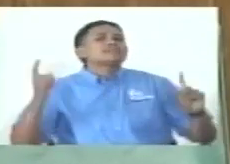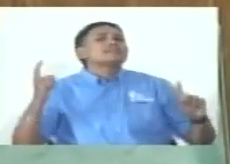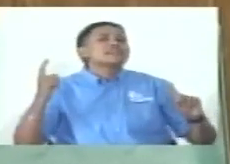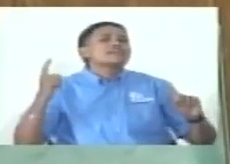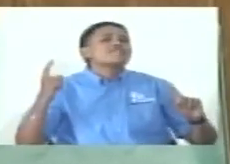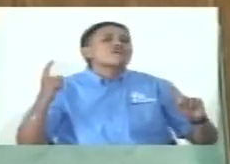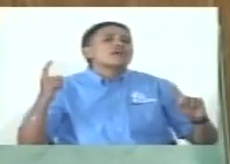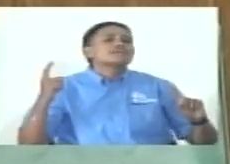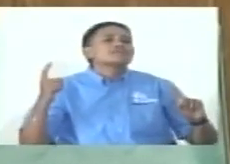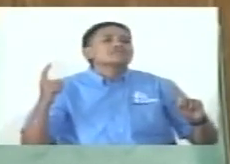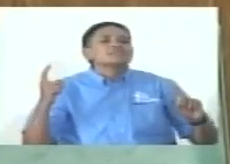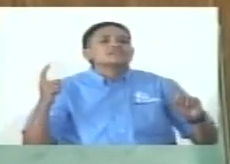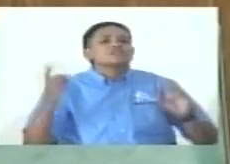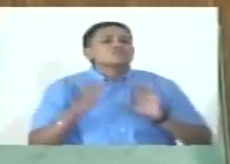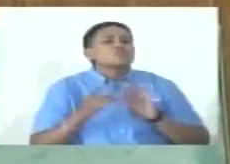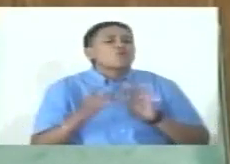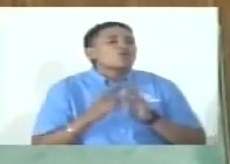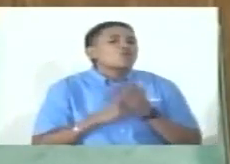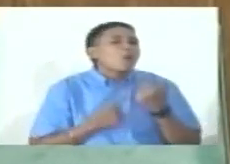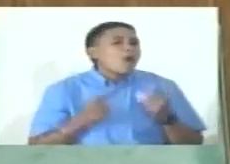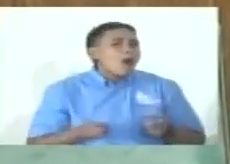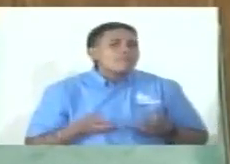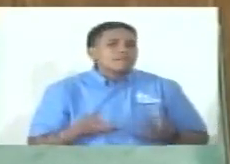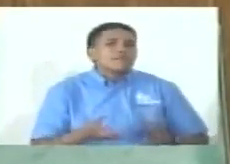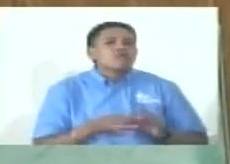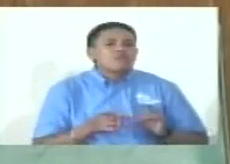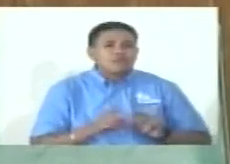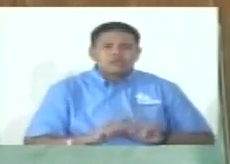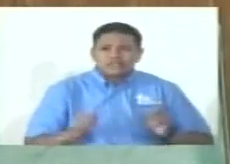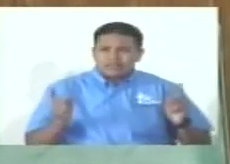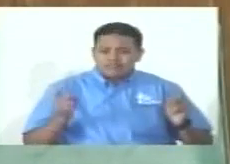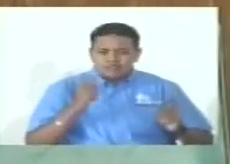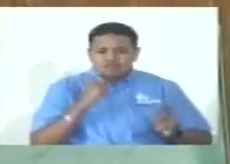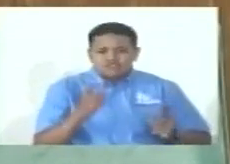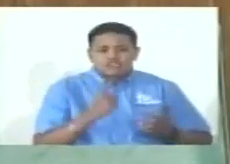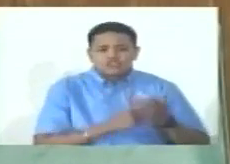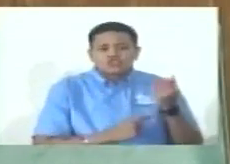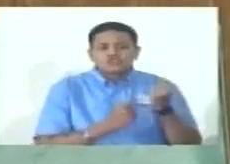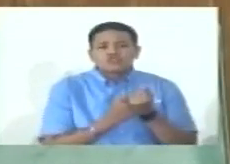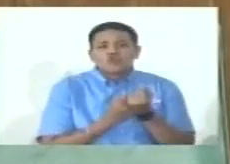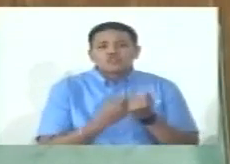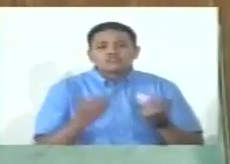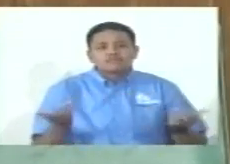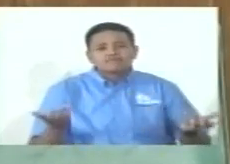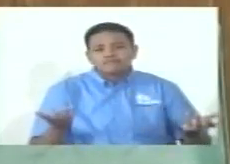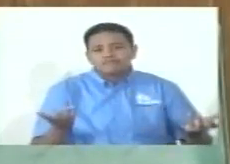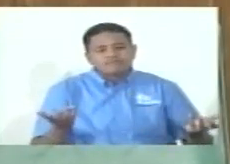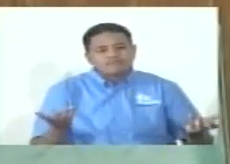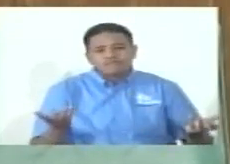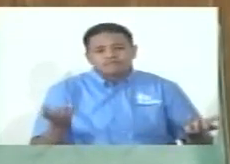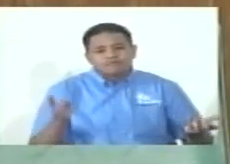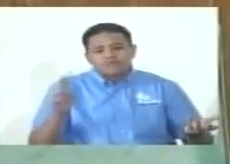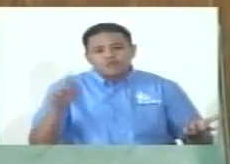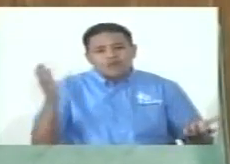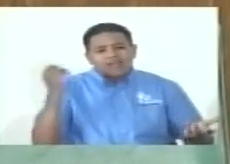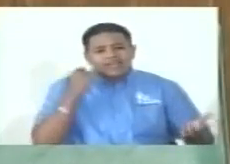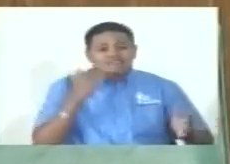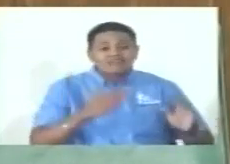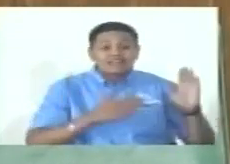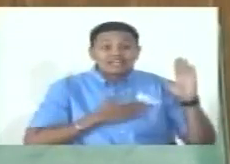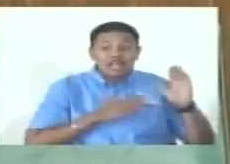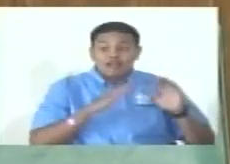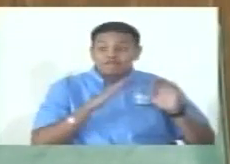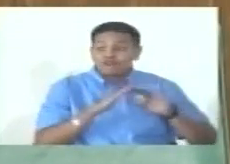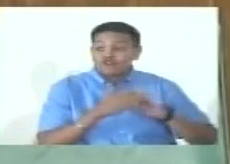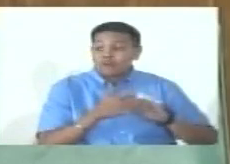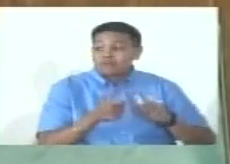here. What that tells me is there's a lacking of trust. And if the citizens of the country,